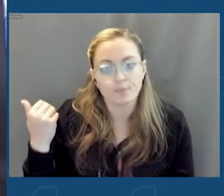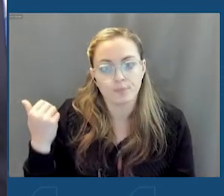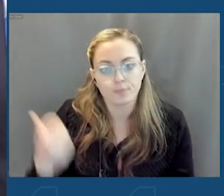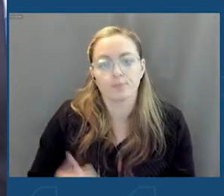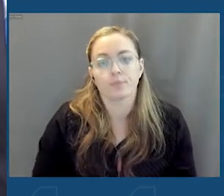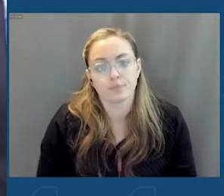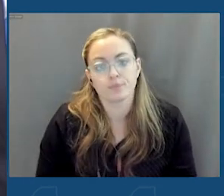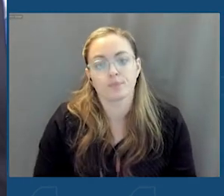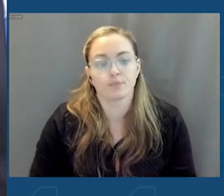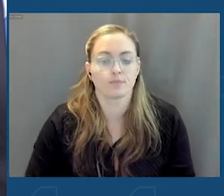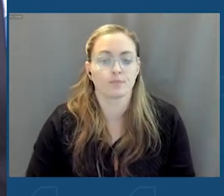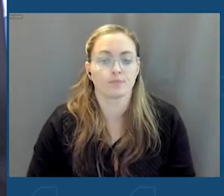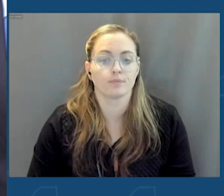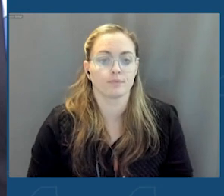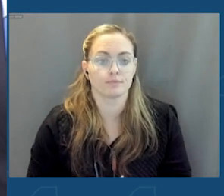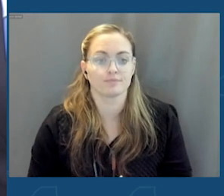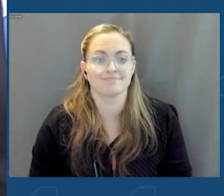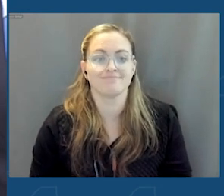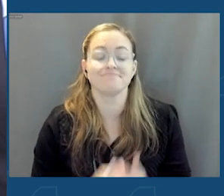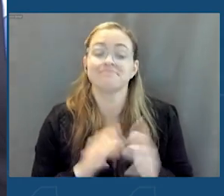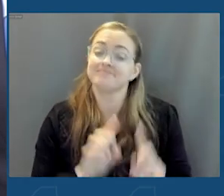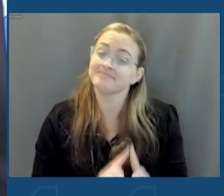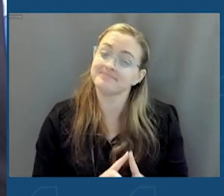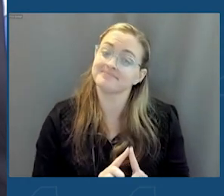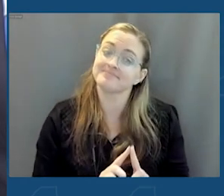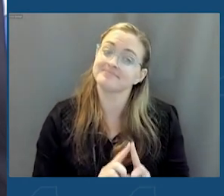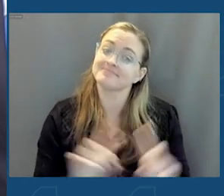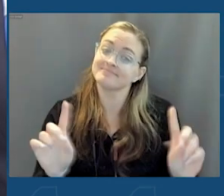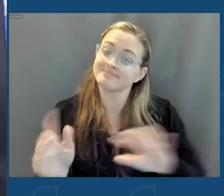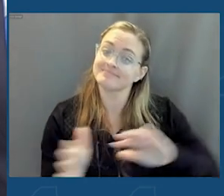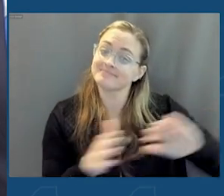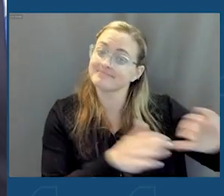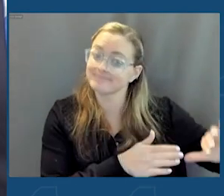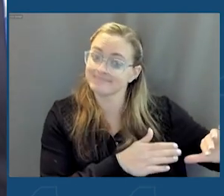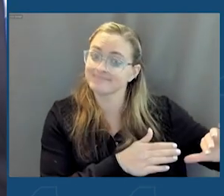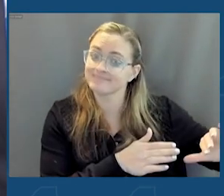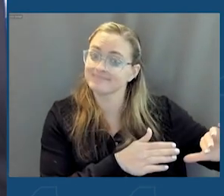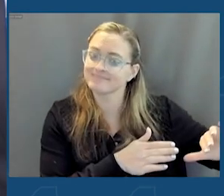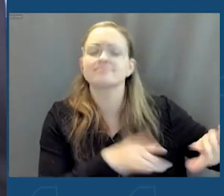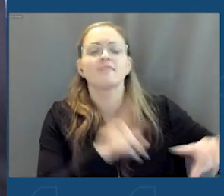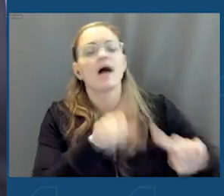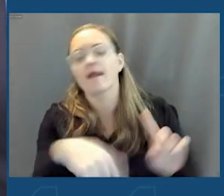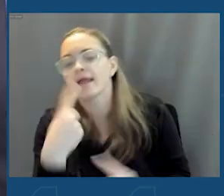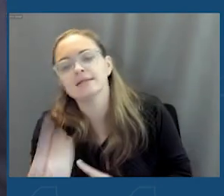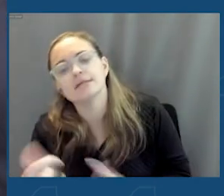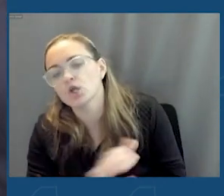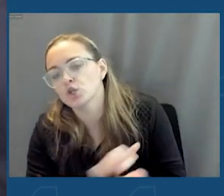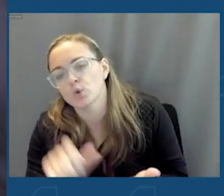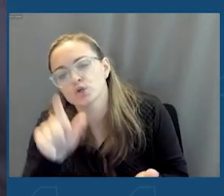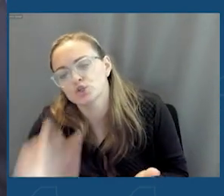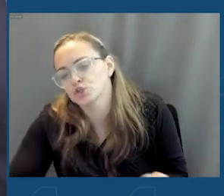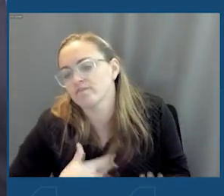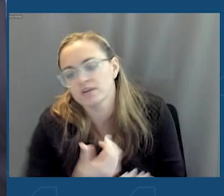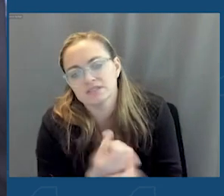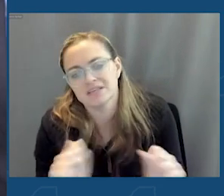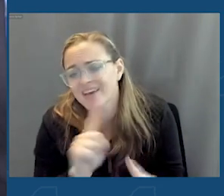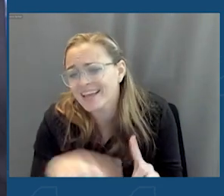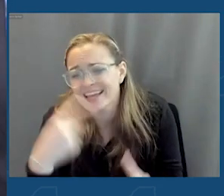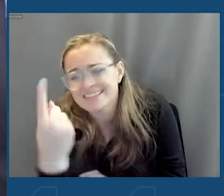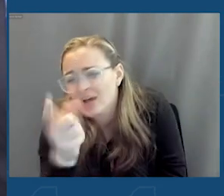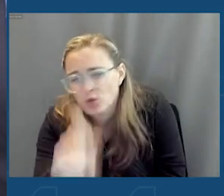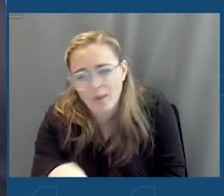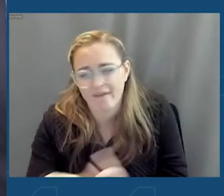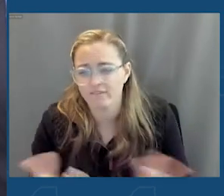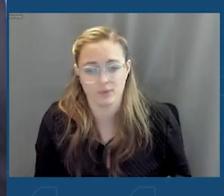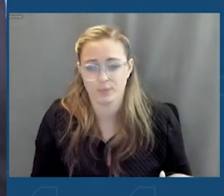So, despite all these facts, I can't tell New Yorkers they should feel safe. I'm not going to even do